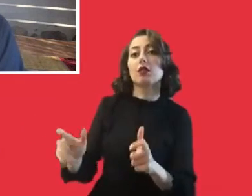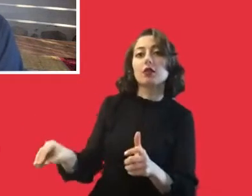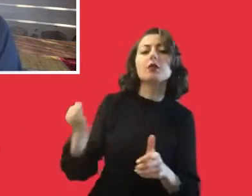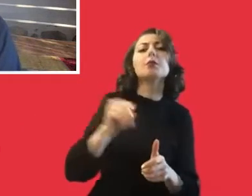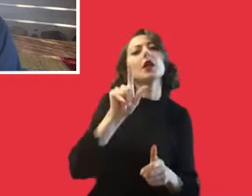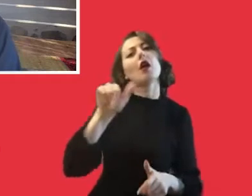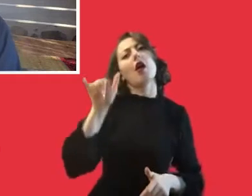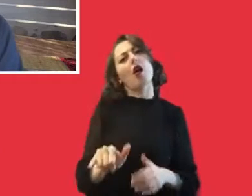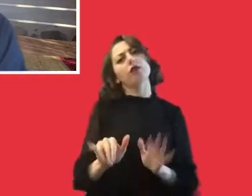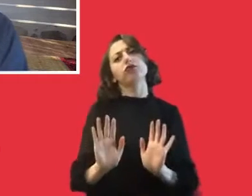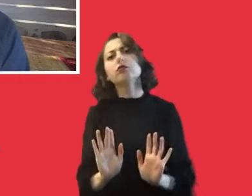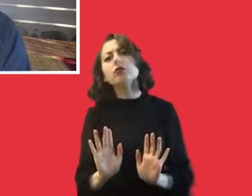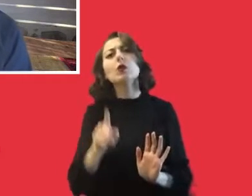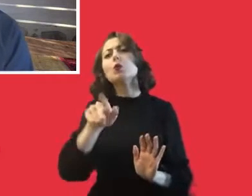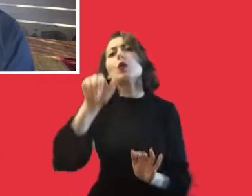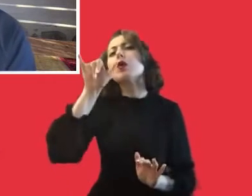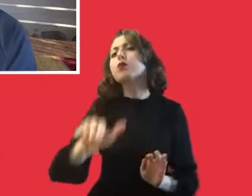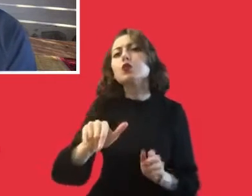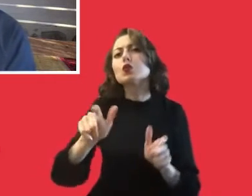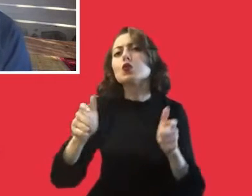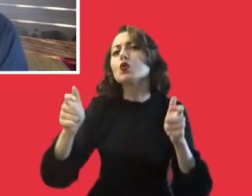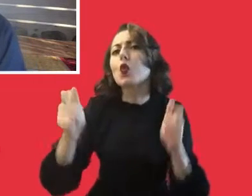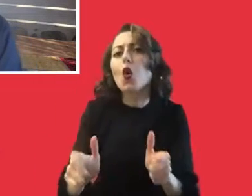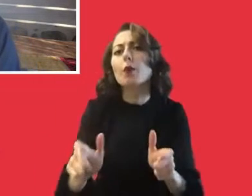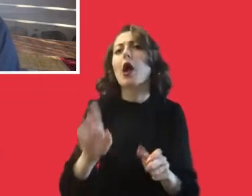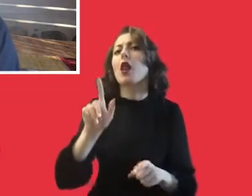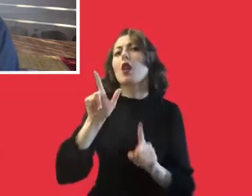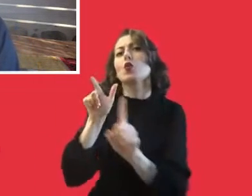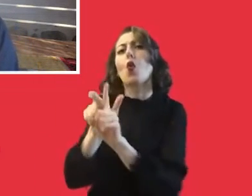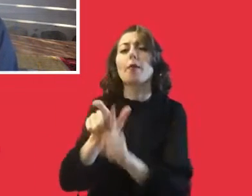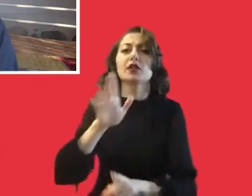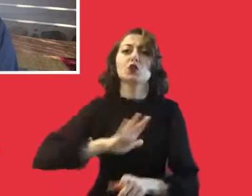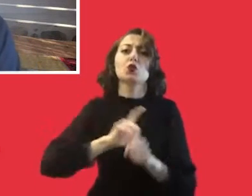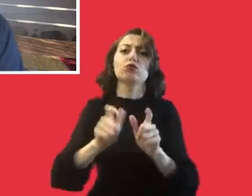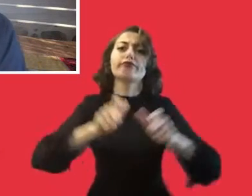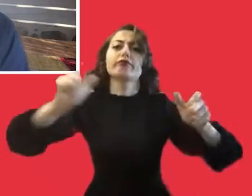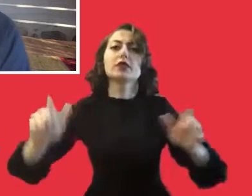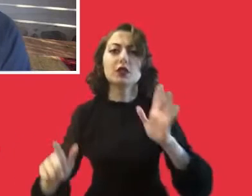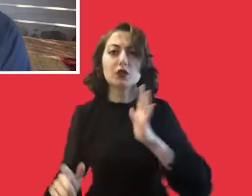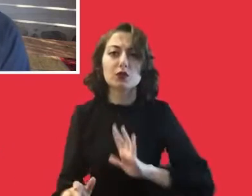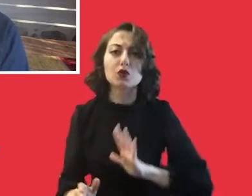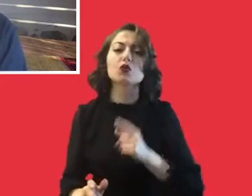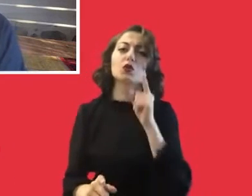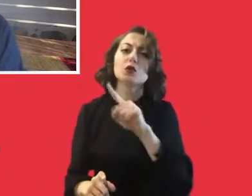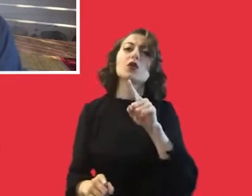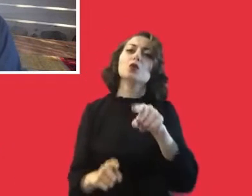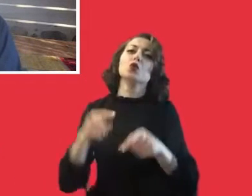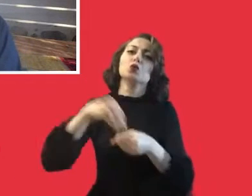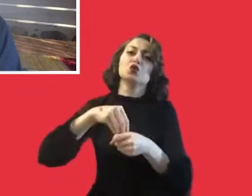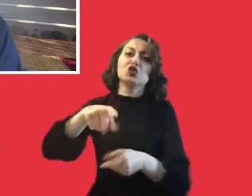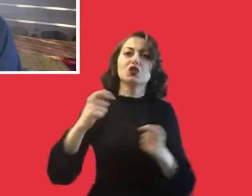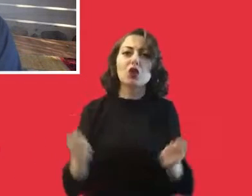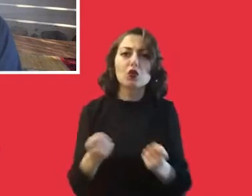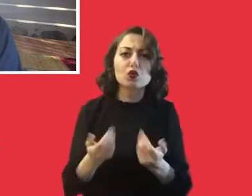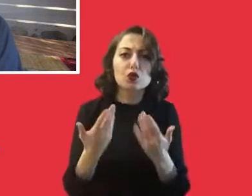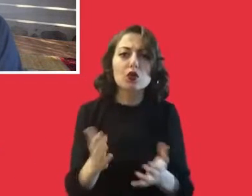It's a right to do sports for the women, and we want to protect this, and we want to expand that to the wide sides of the society, and that's the